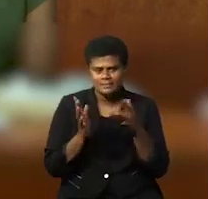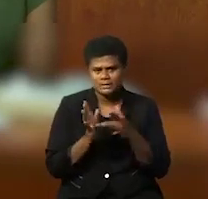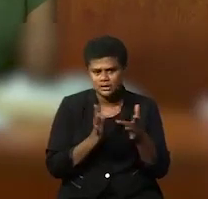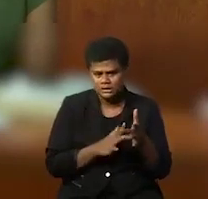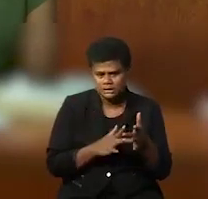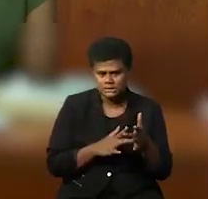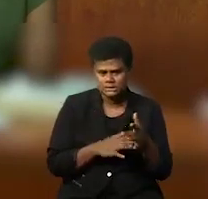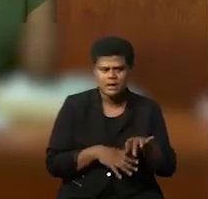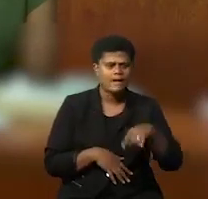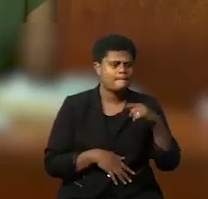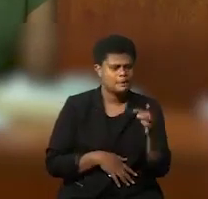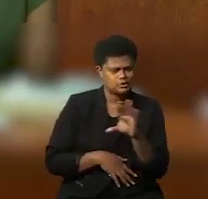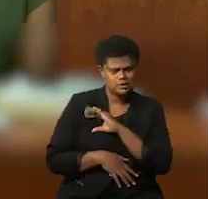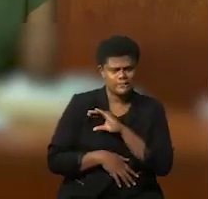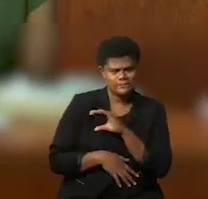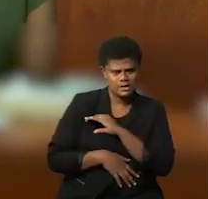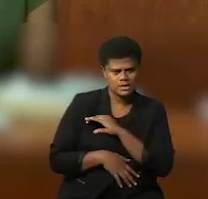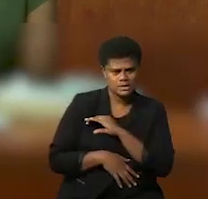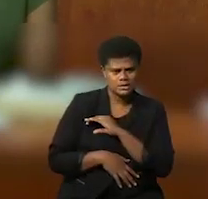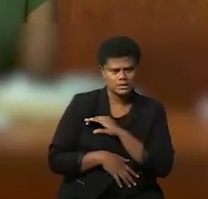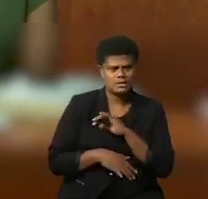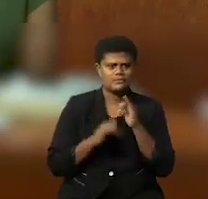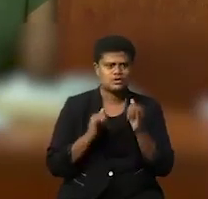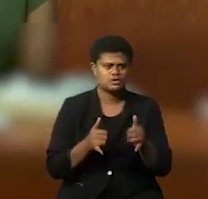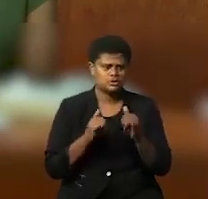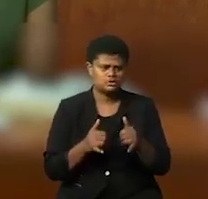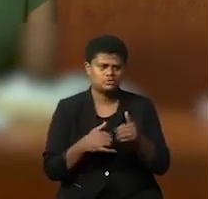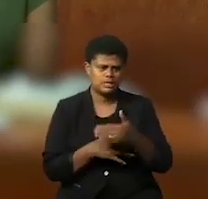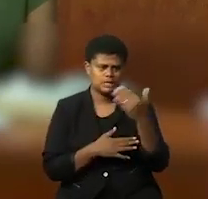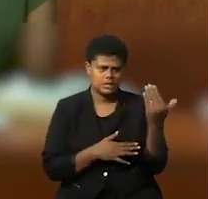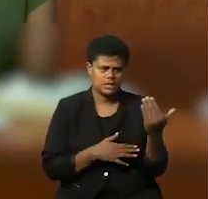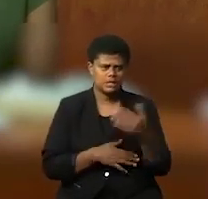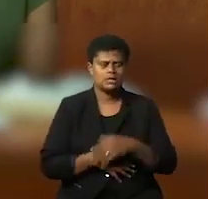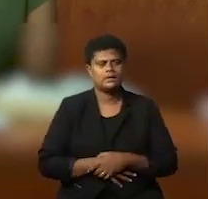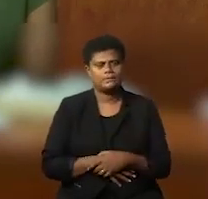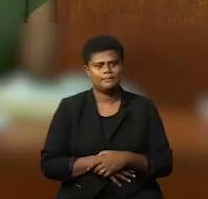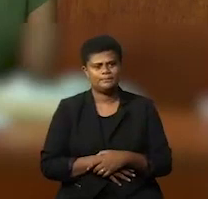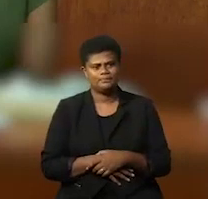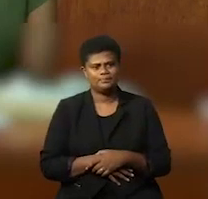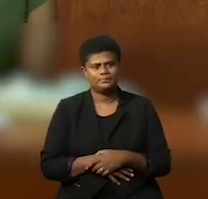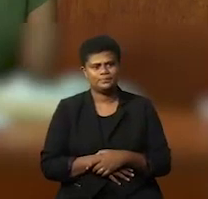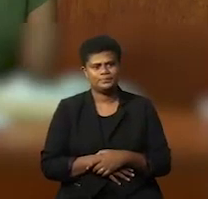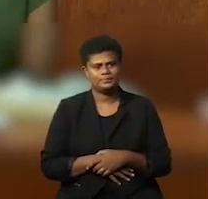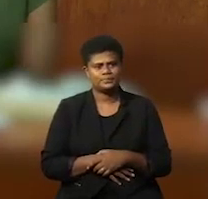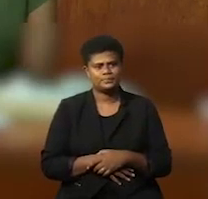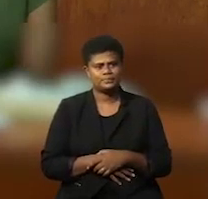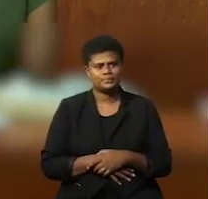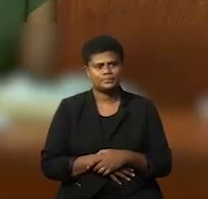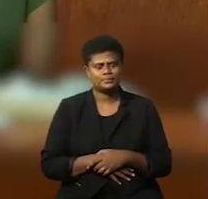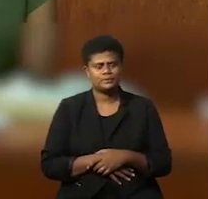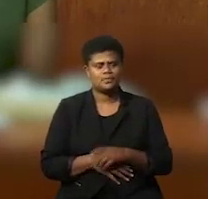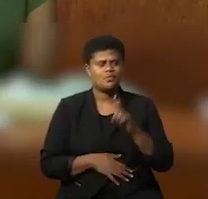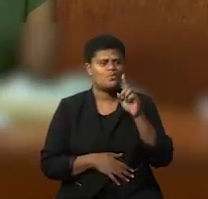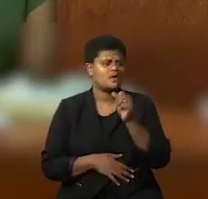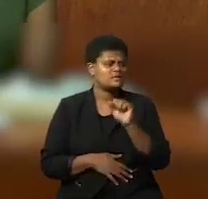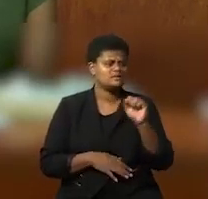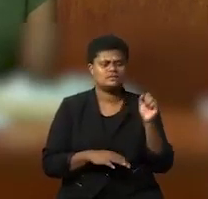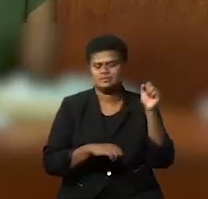you, yeah. It's basically one sentence is defeated by the other,